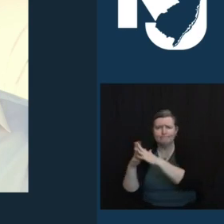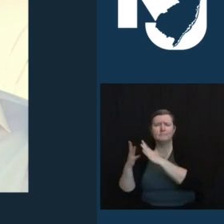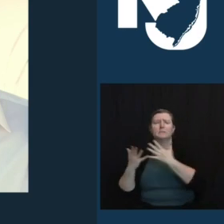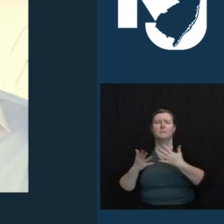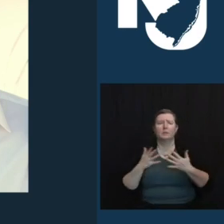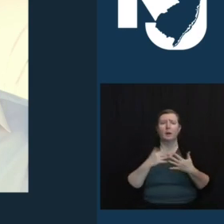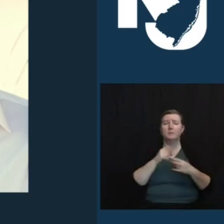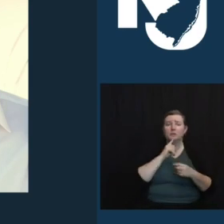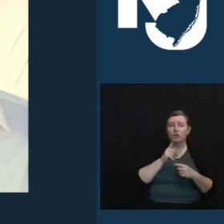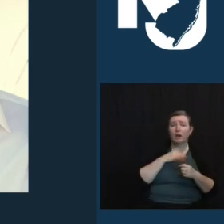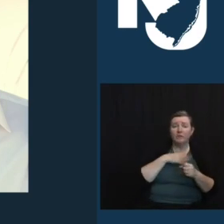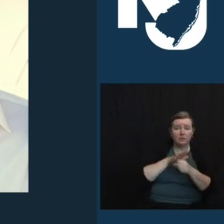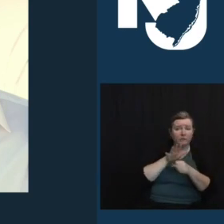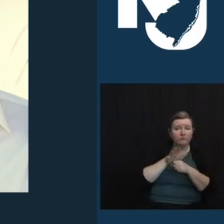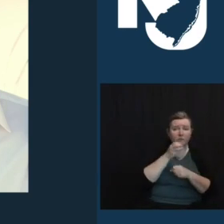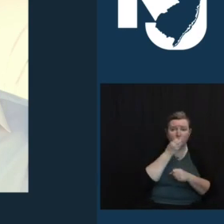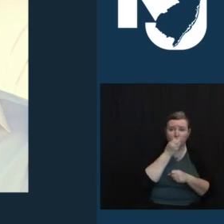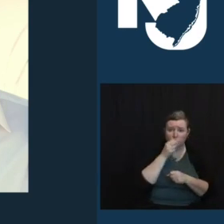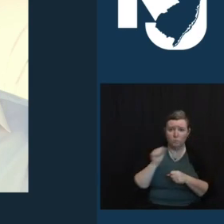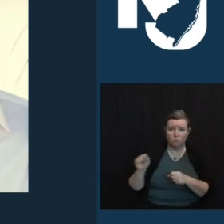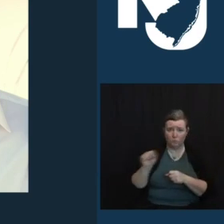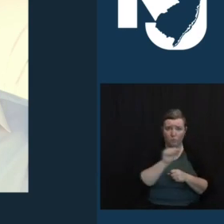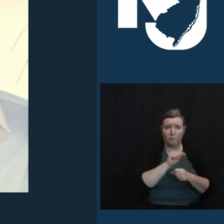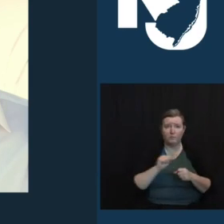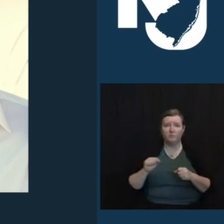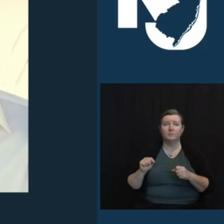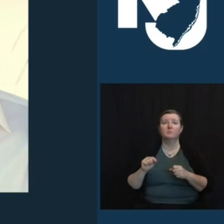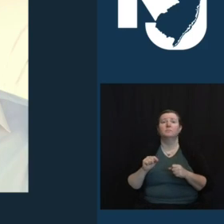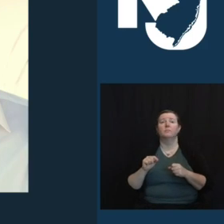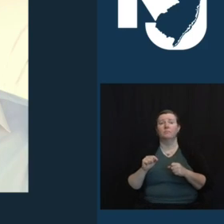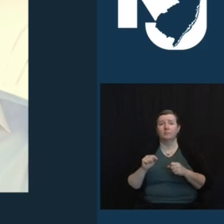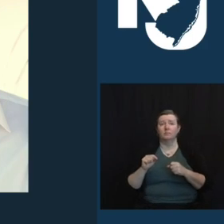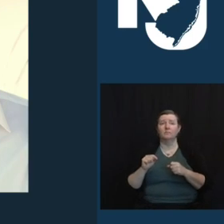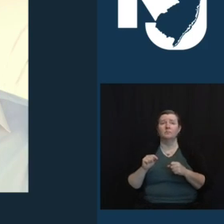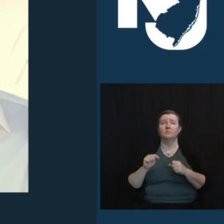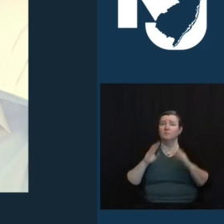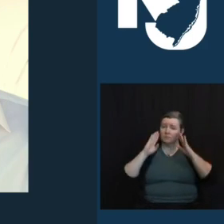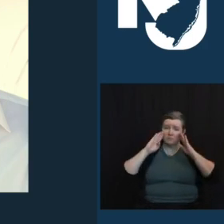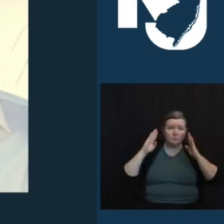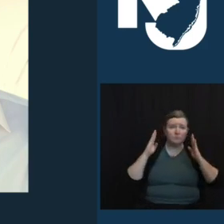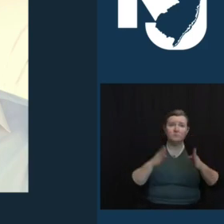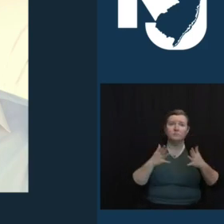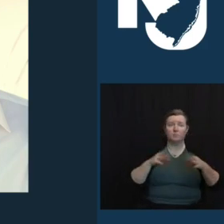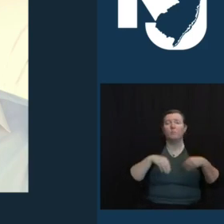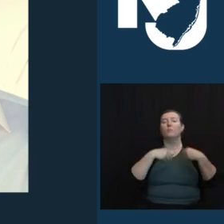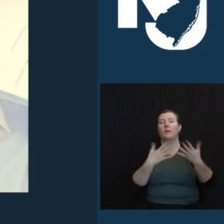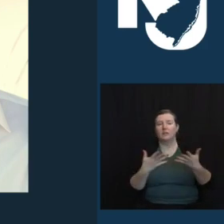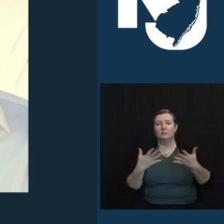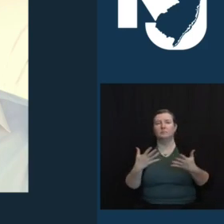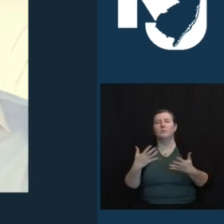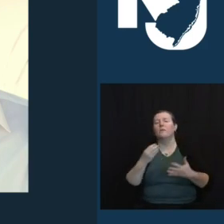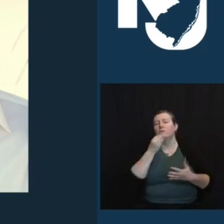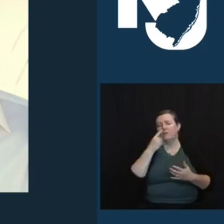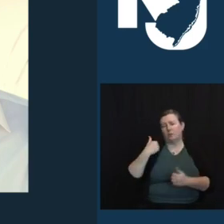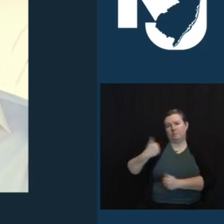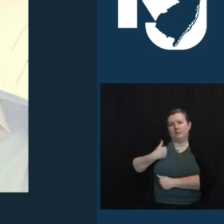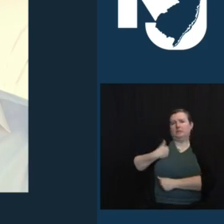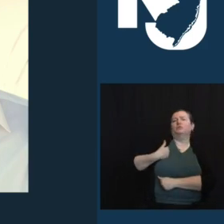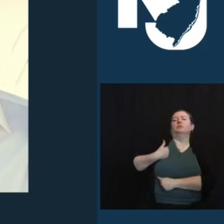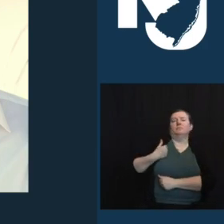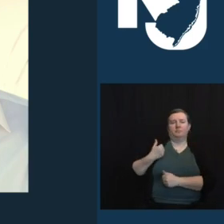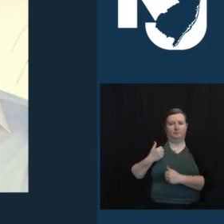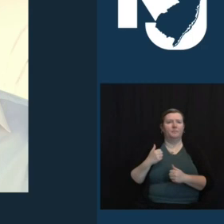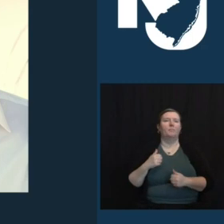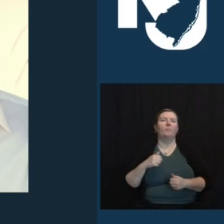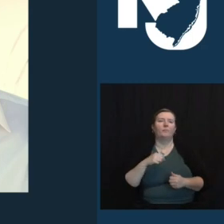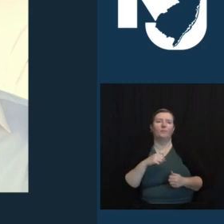Over the past several years, A Need We Feed has focused its mission on helping serve our military veterans, Ocean County senior citizens,